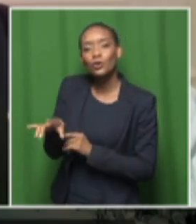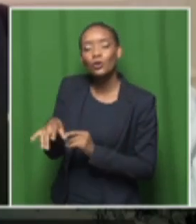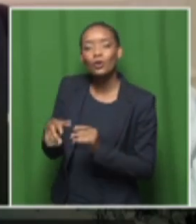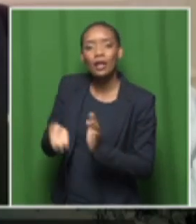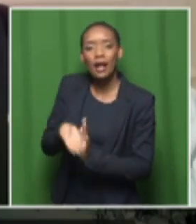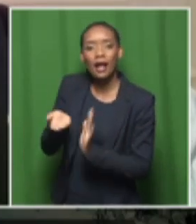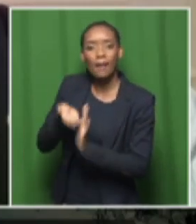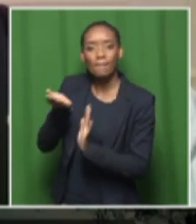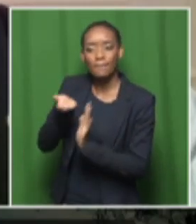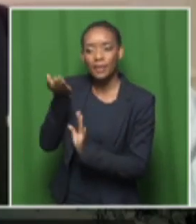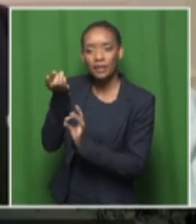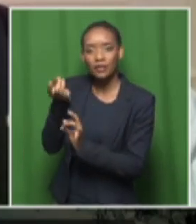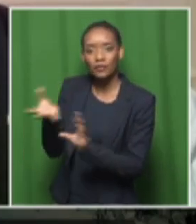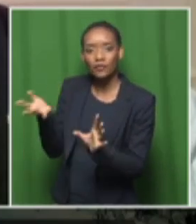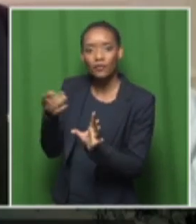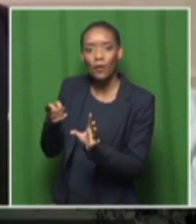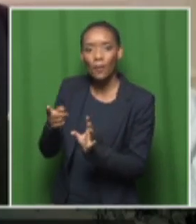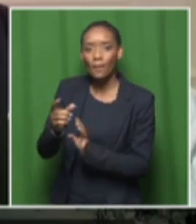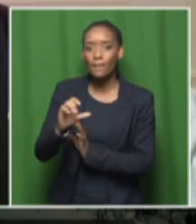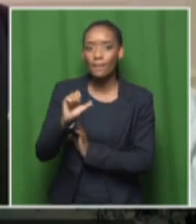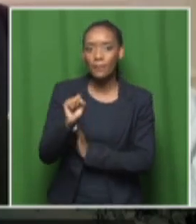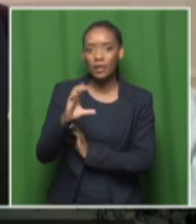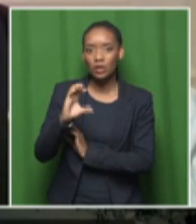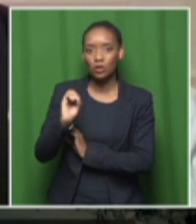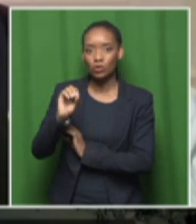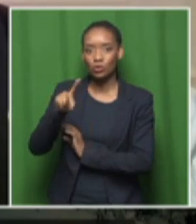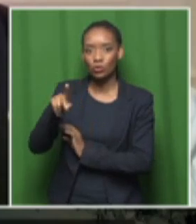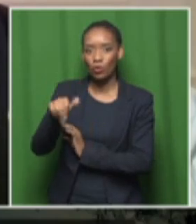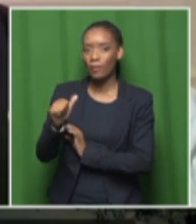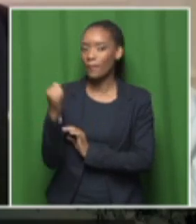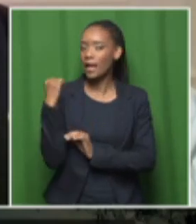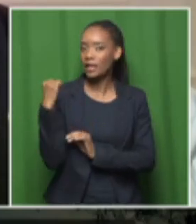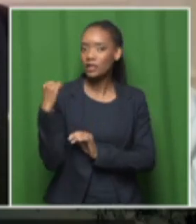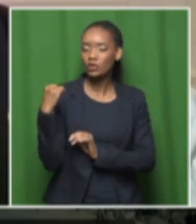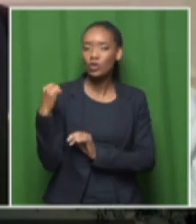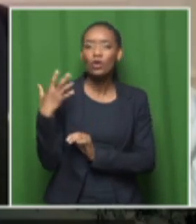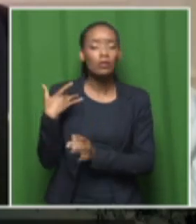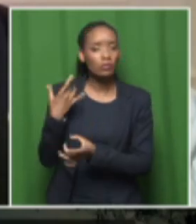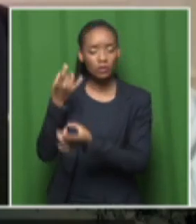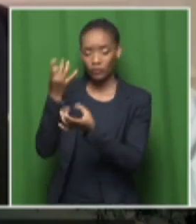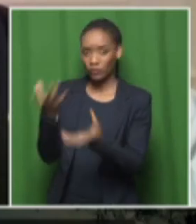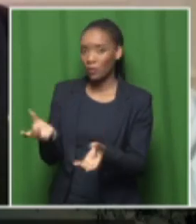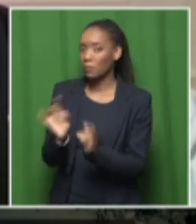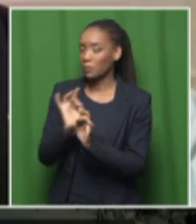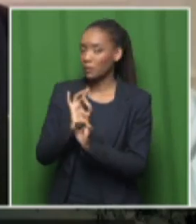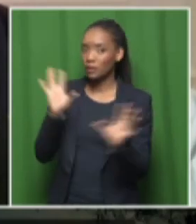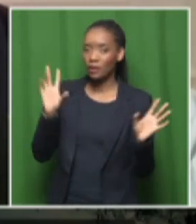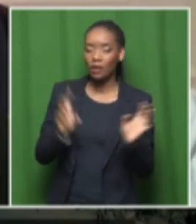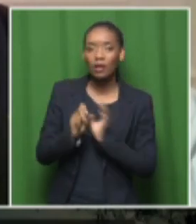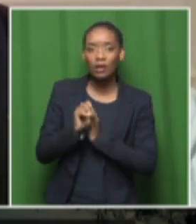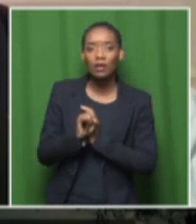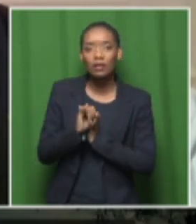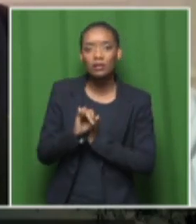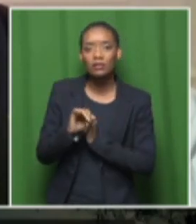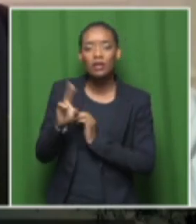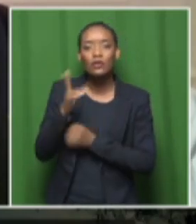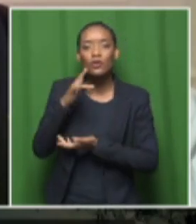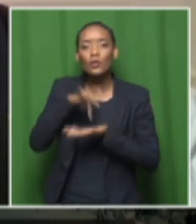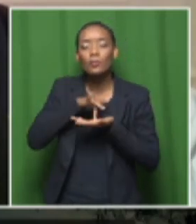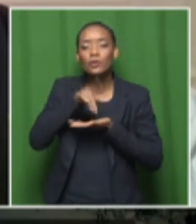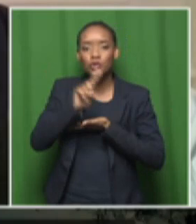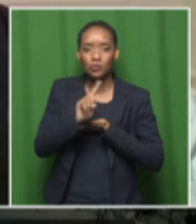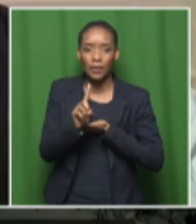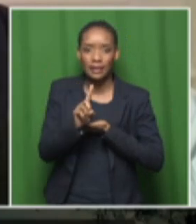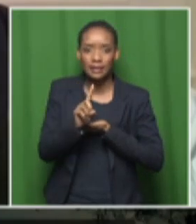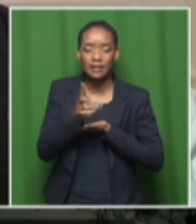investigation into the matter to SCOPA yesterday, you made it clear that the SIU's position is that the